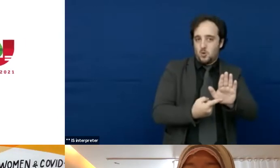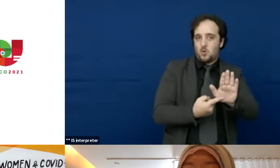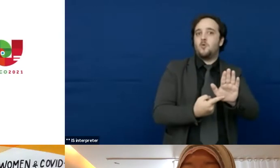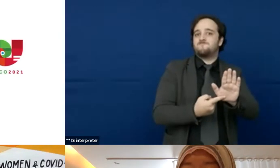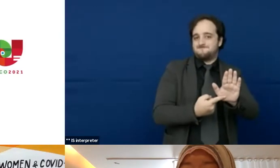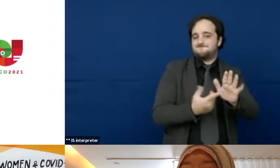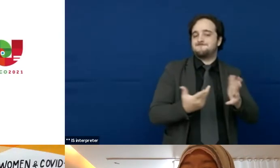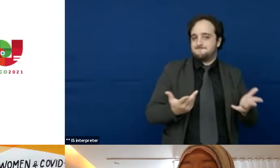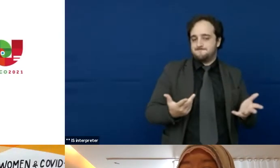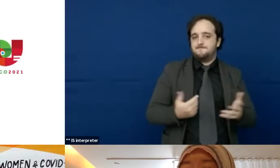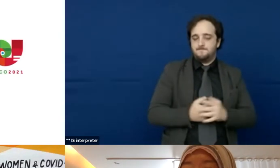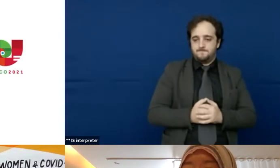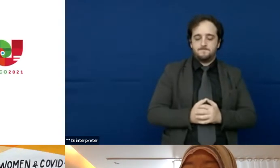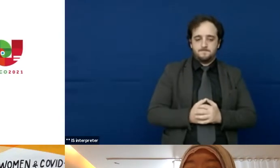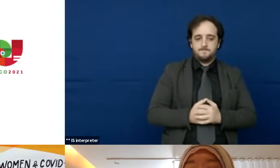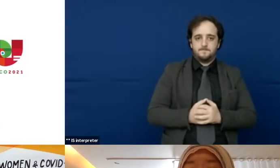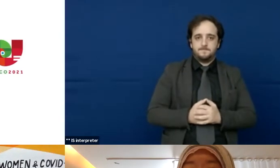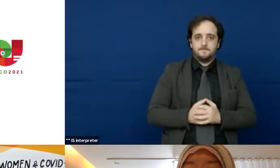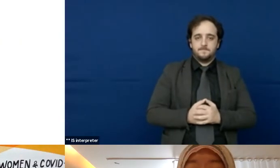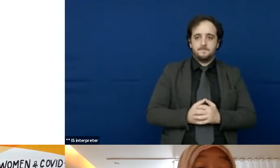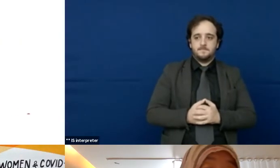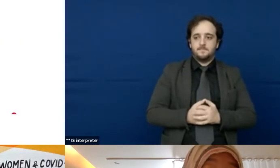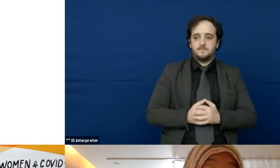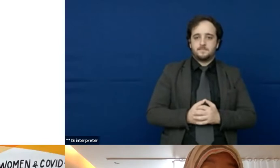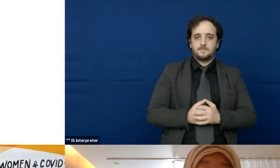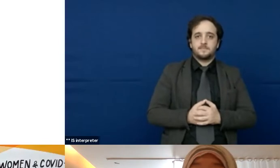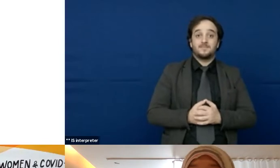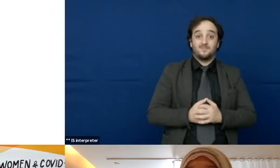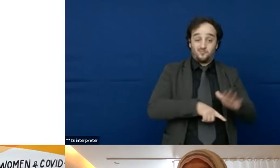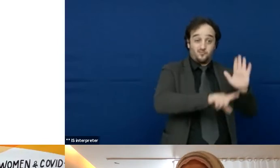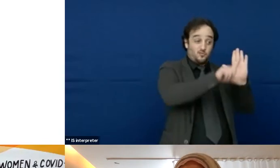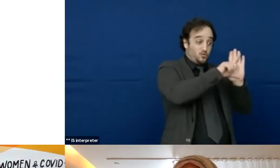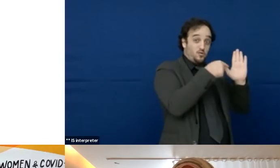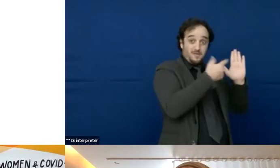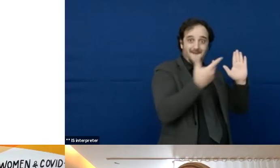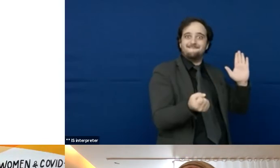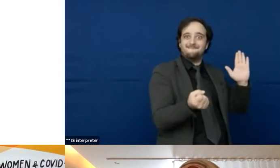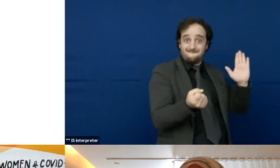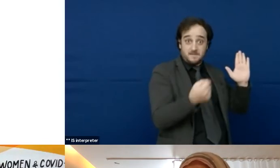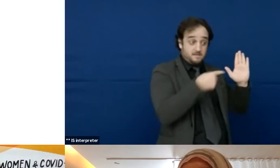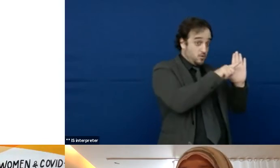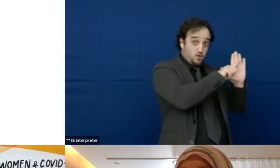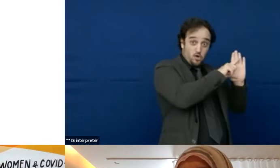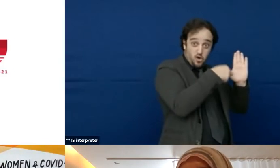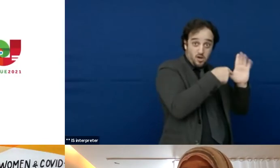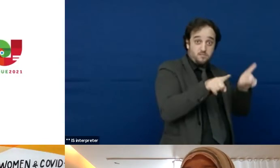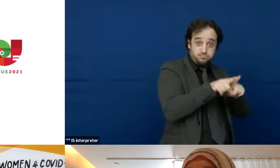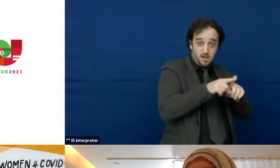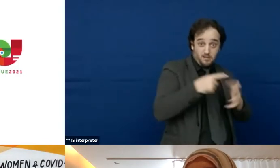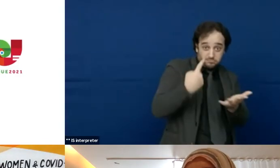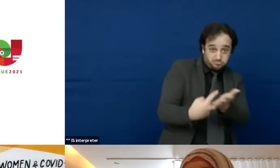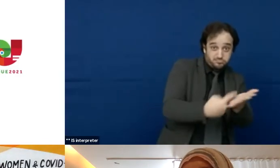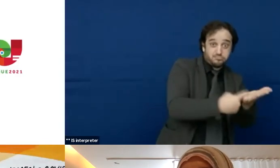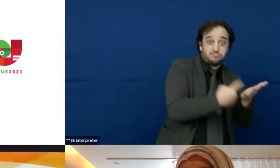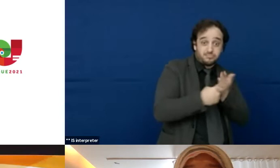just, equitable local development that benefit for all. We must strengthen collectives of